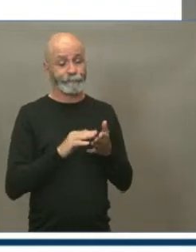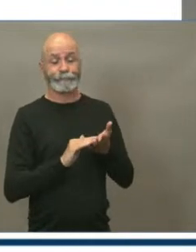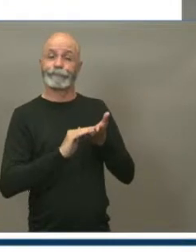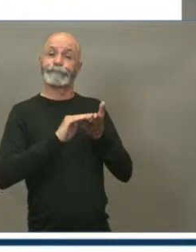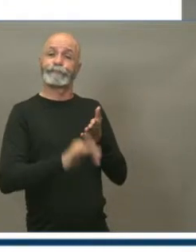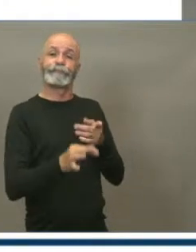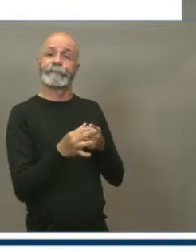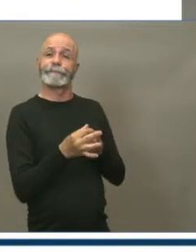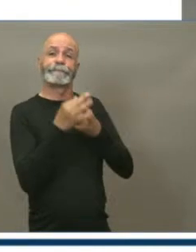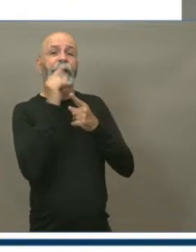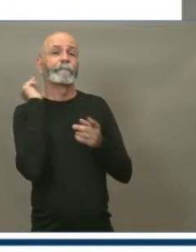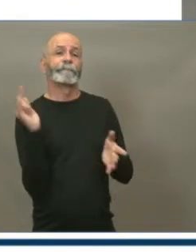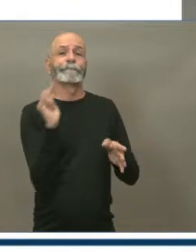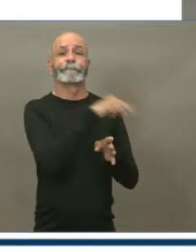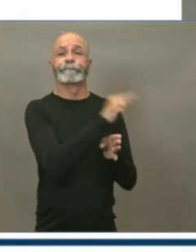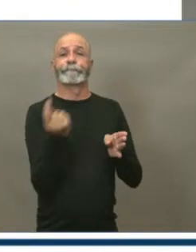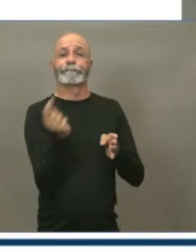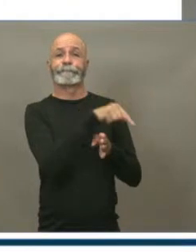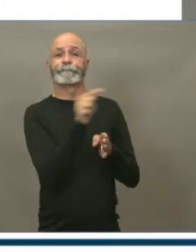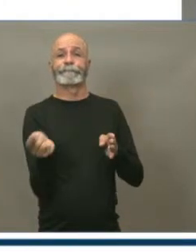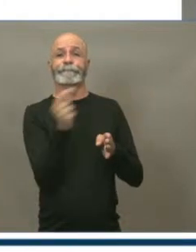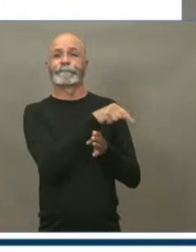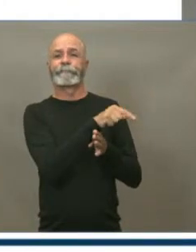have to do the